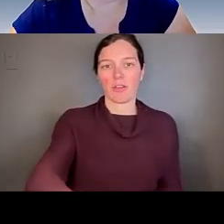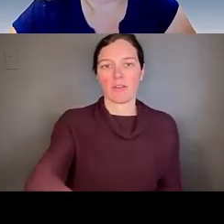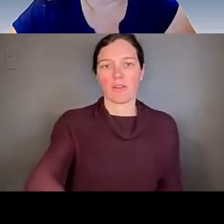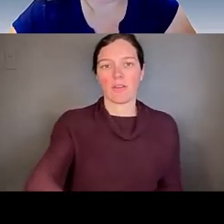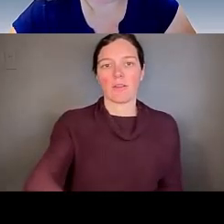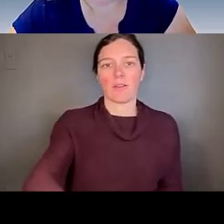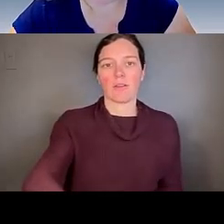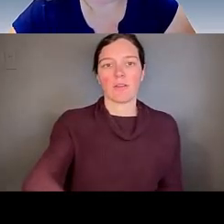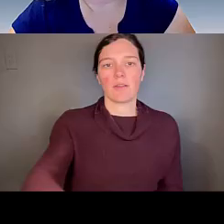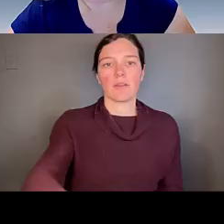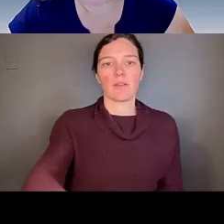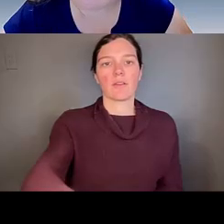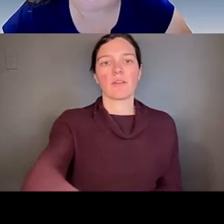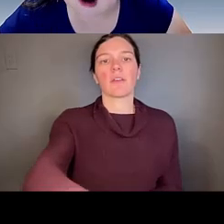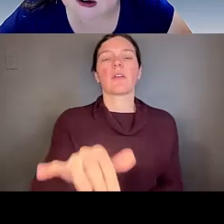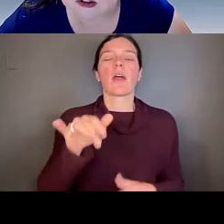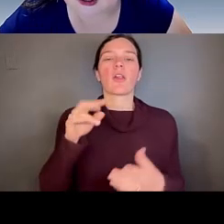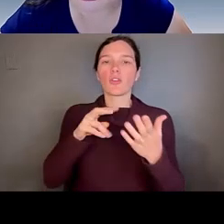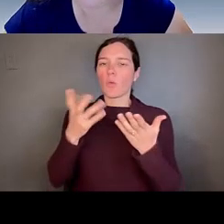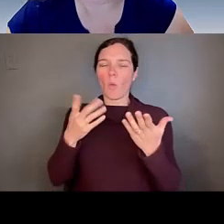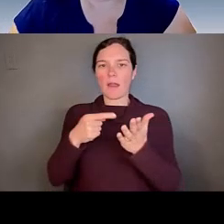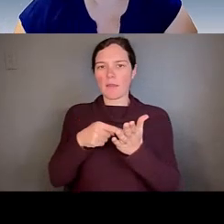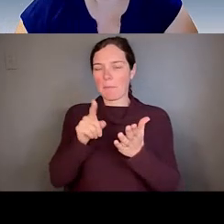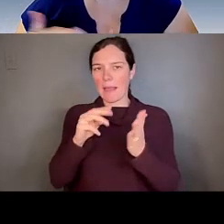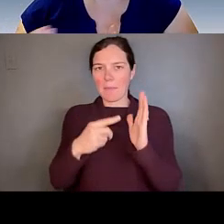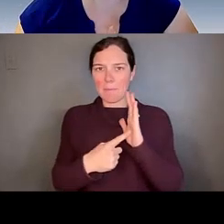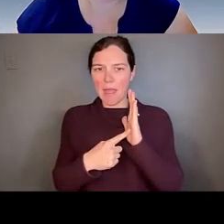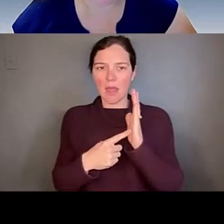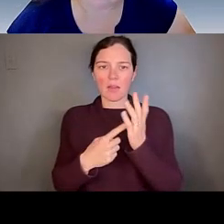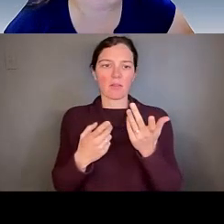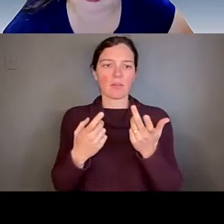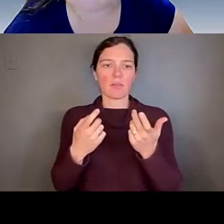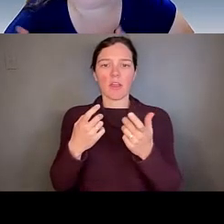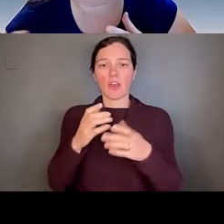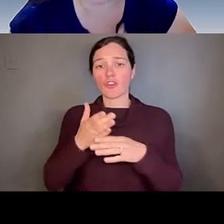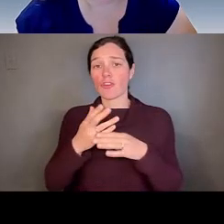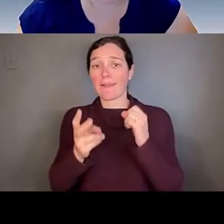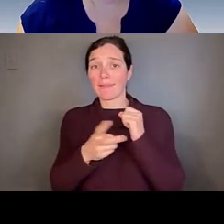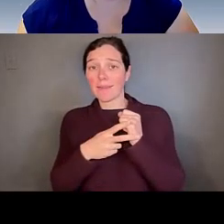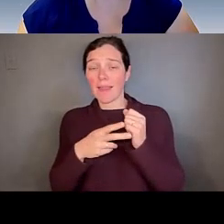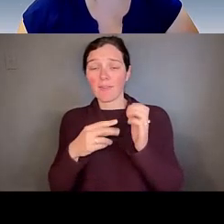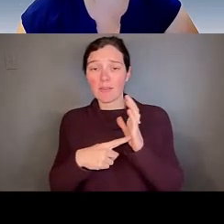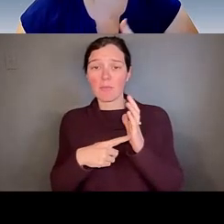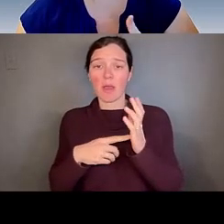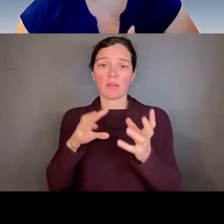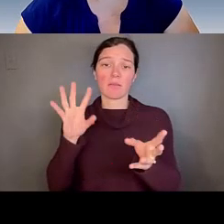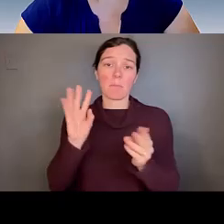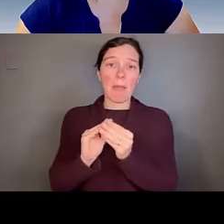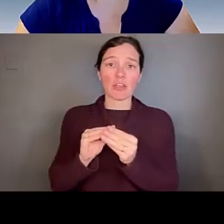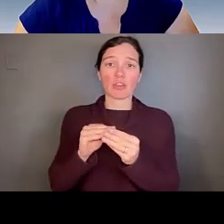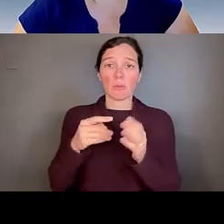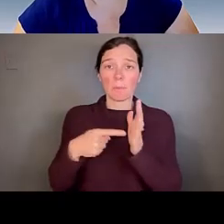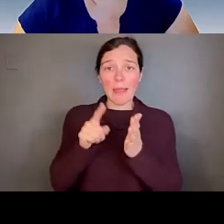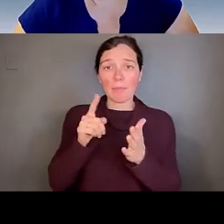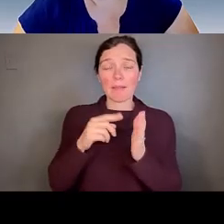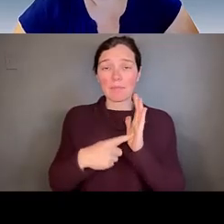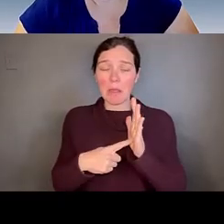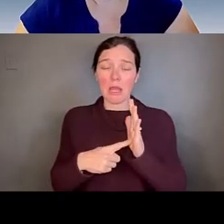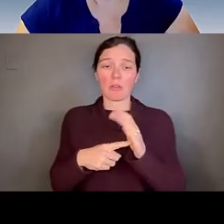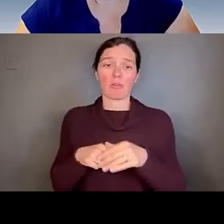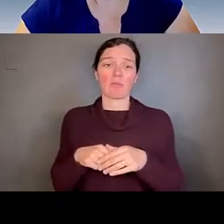care is looking at what are the payment models, looking at maybe shared savings models, bundled payments models, and